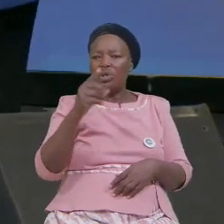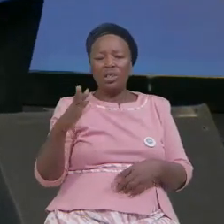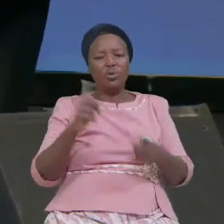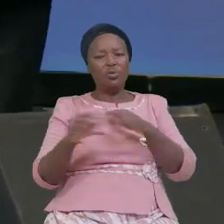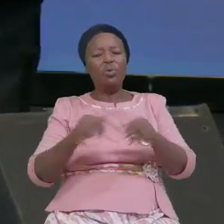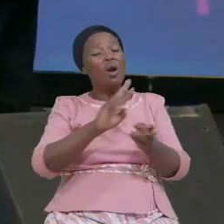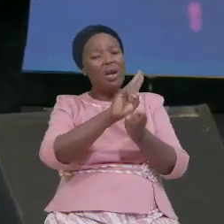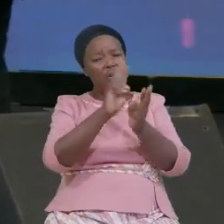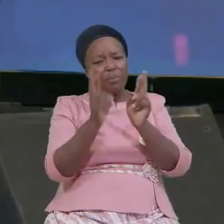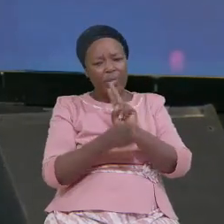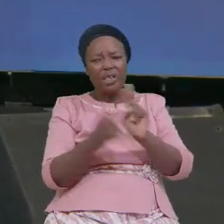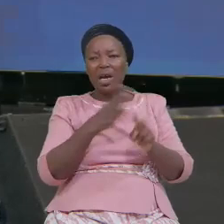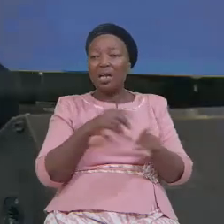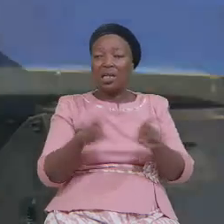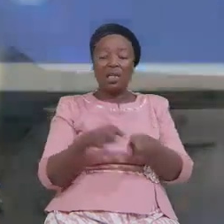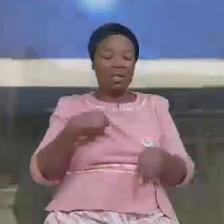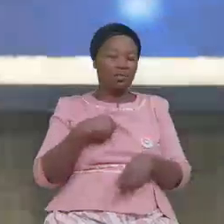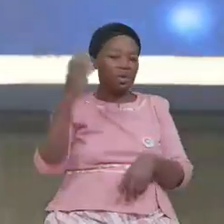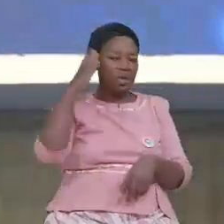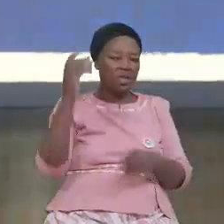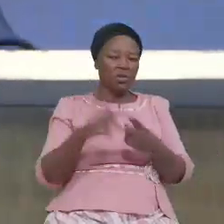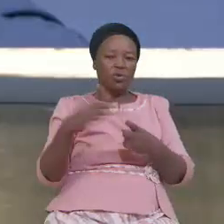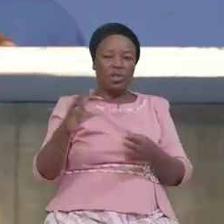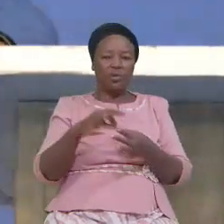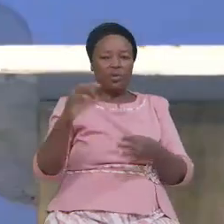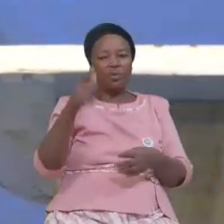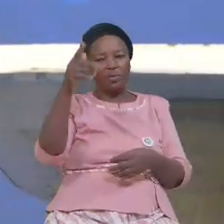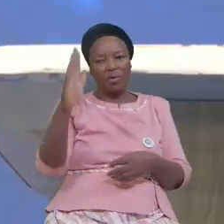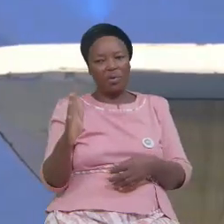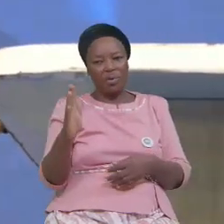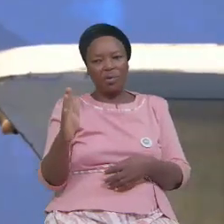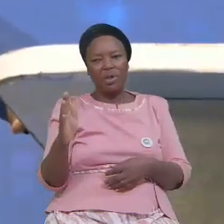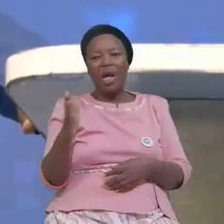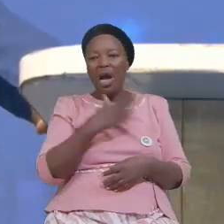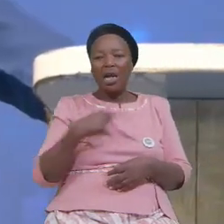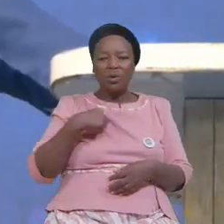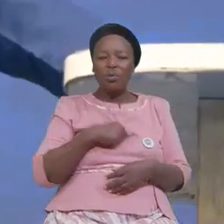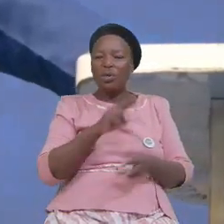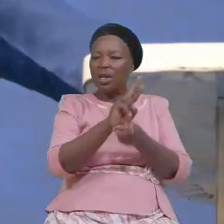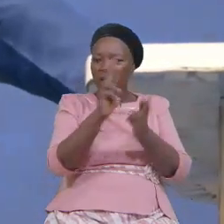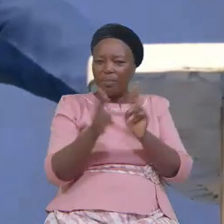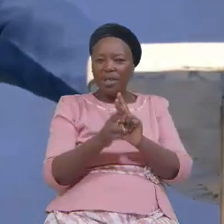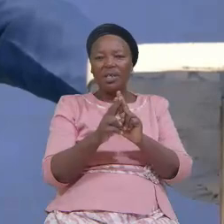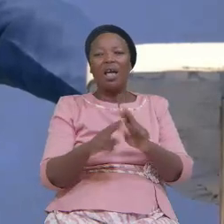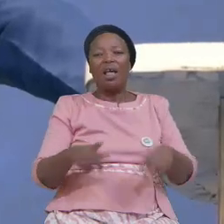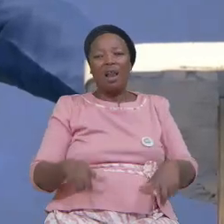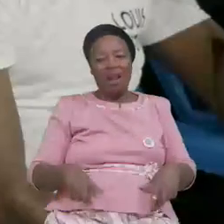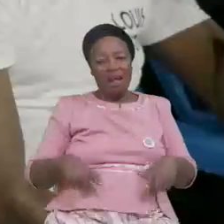repent. And as we listen to the Spirit of God and we repent, life will